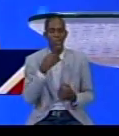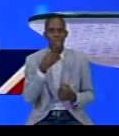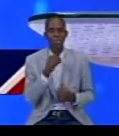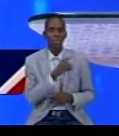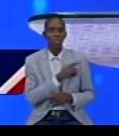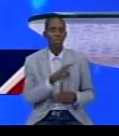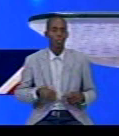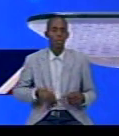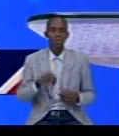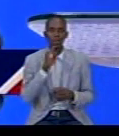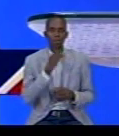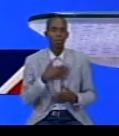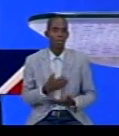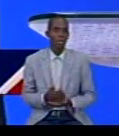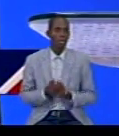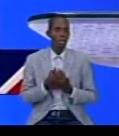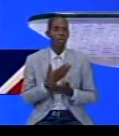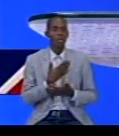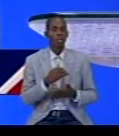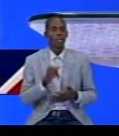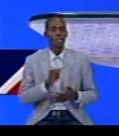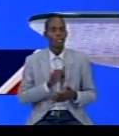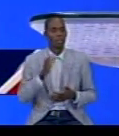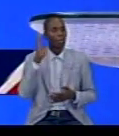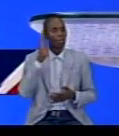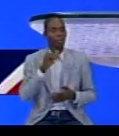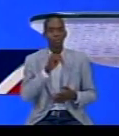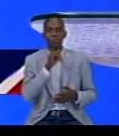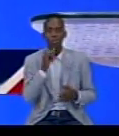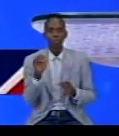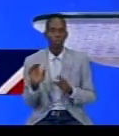helper. And I will not fear,